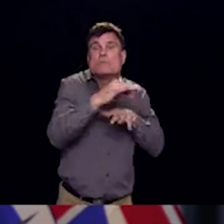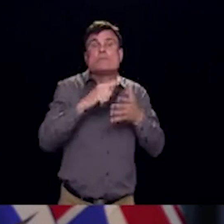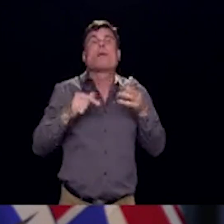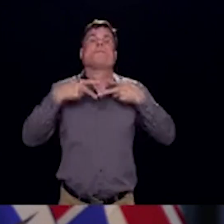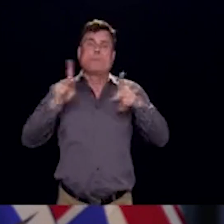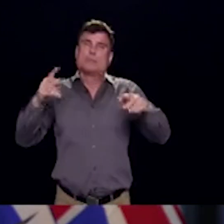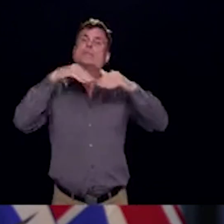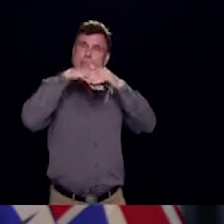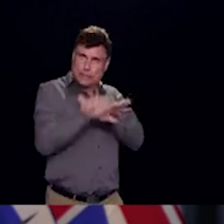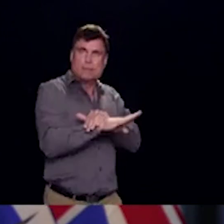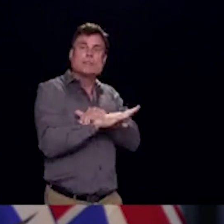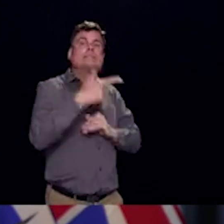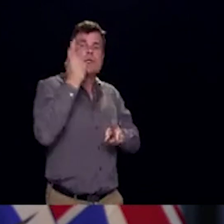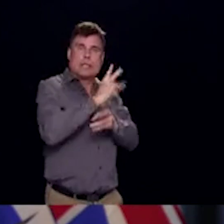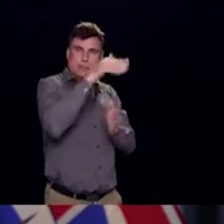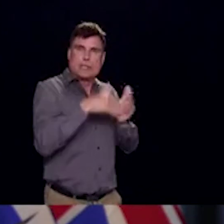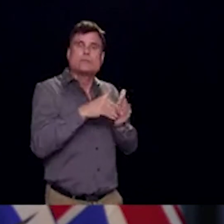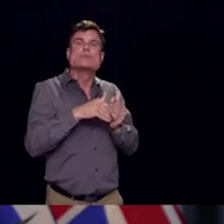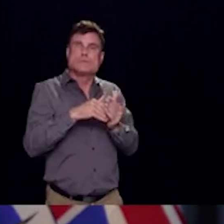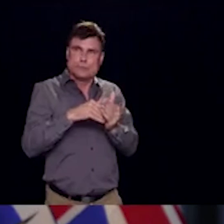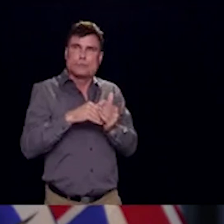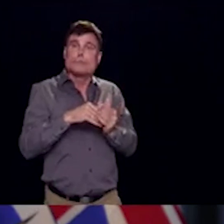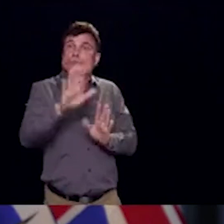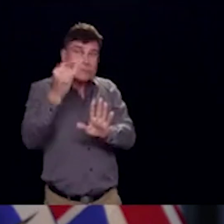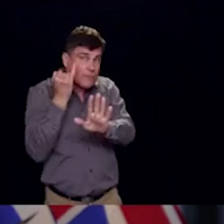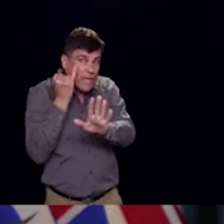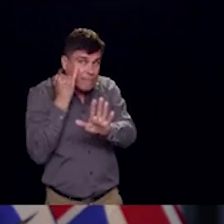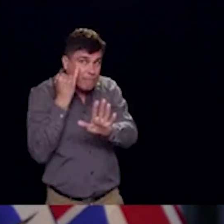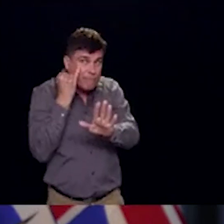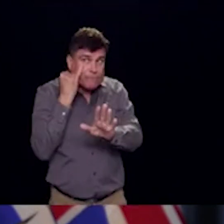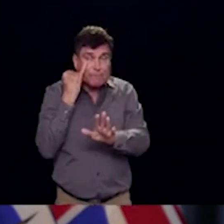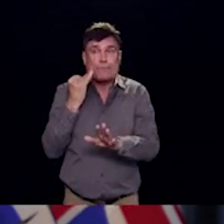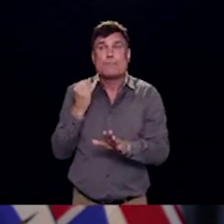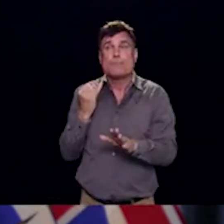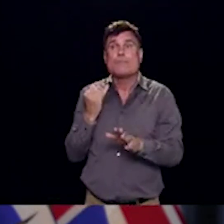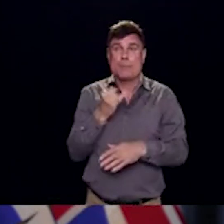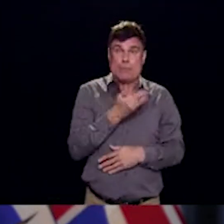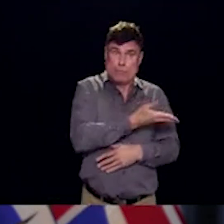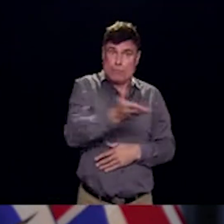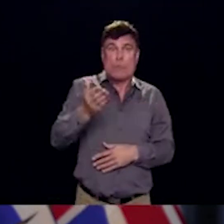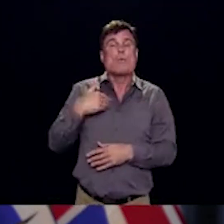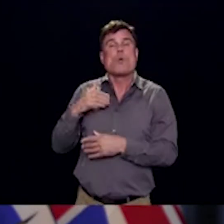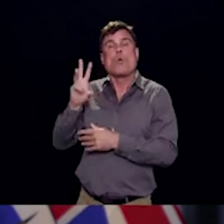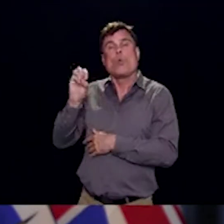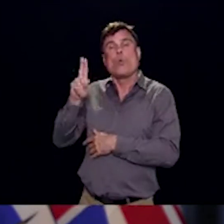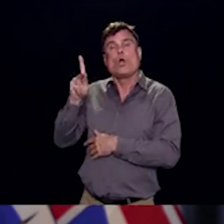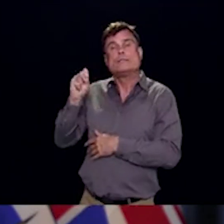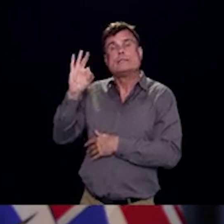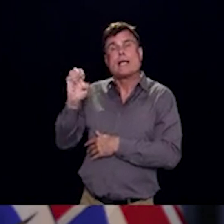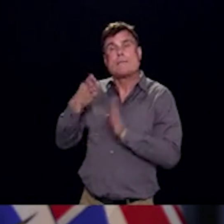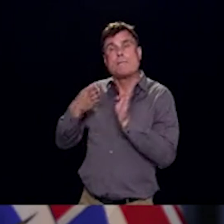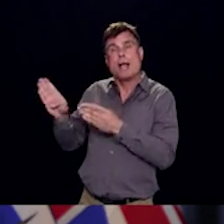living facilities, but they will have to complete a plan, a safety plan, that's aligned with the WorkSafe